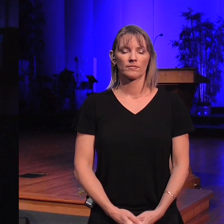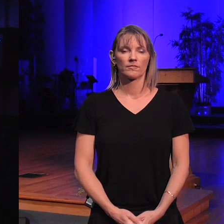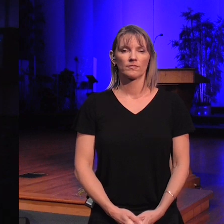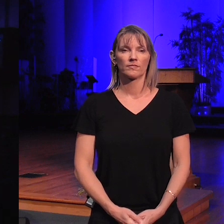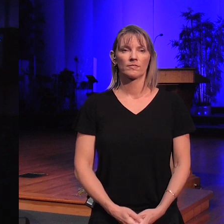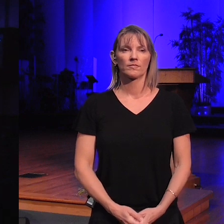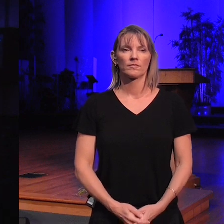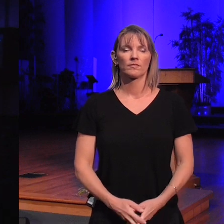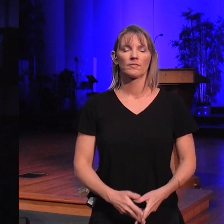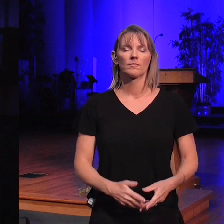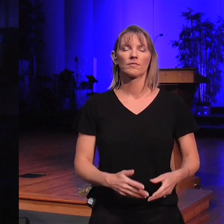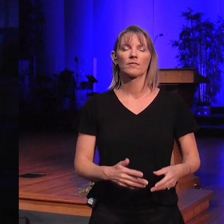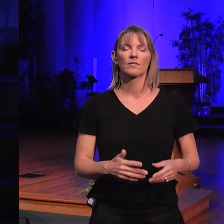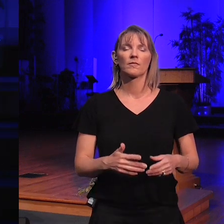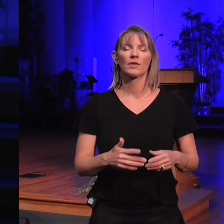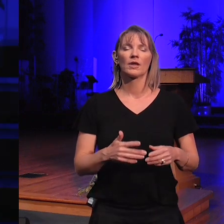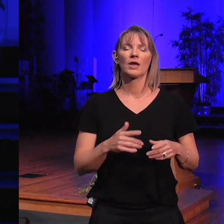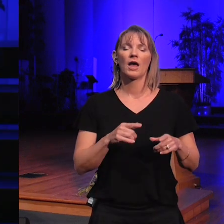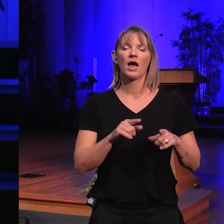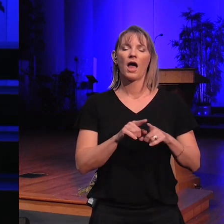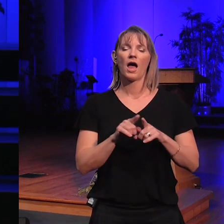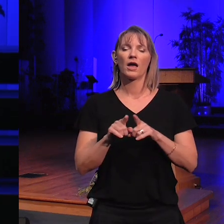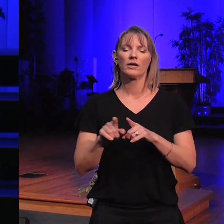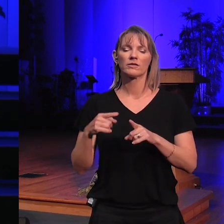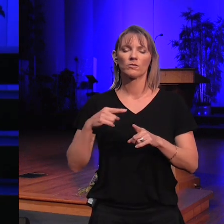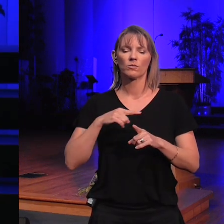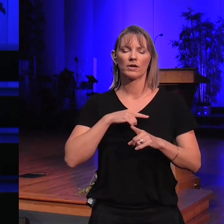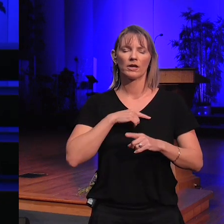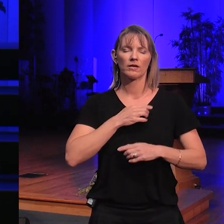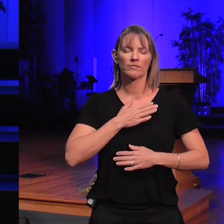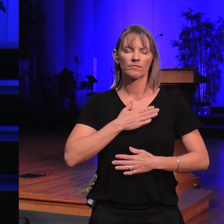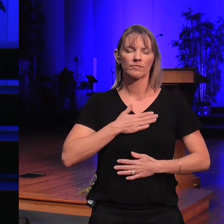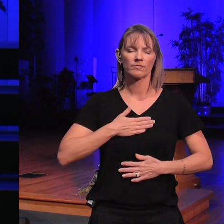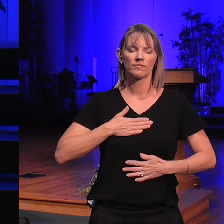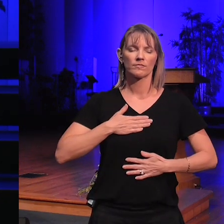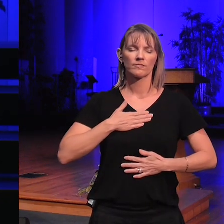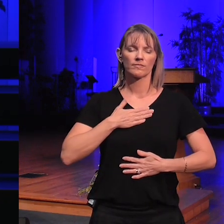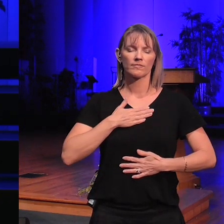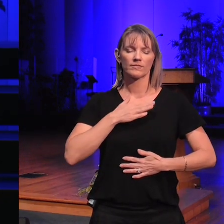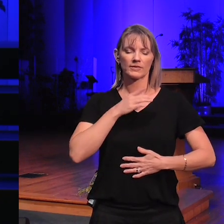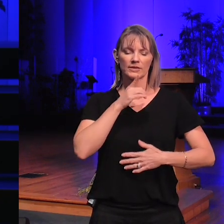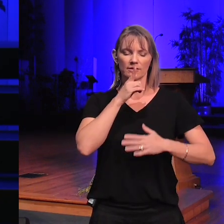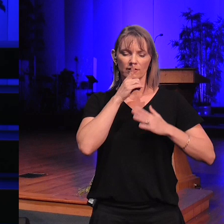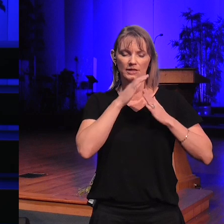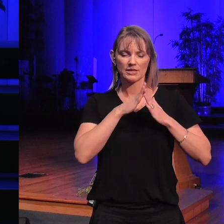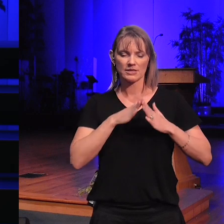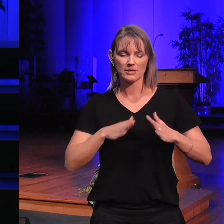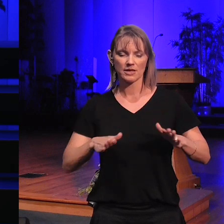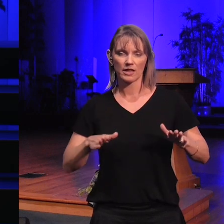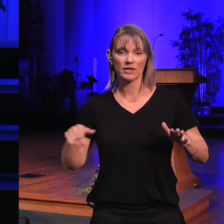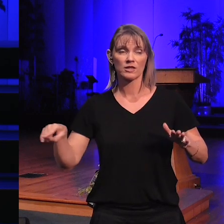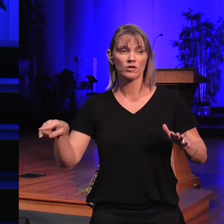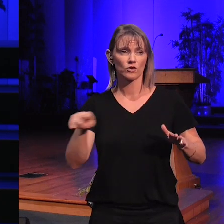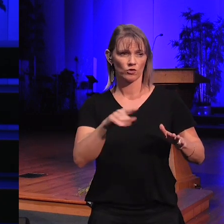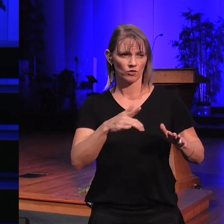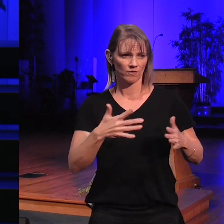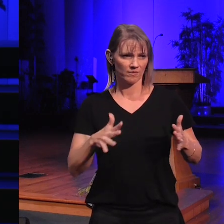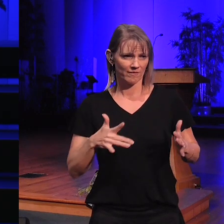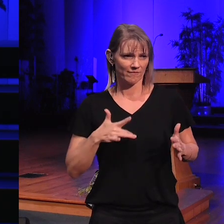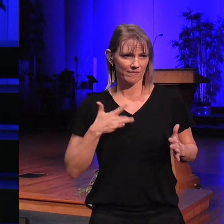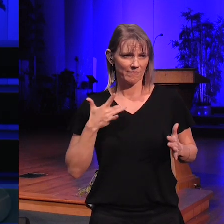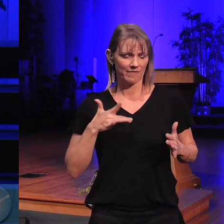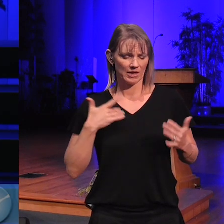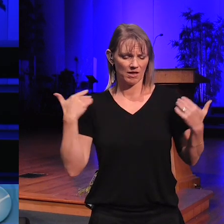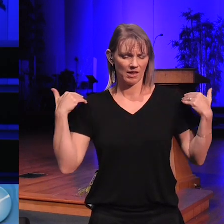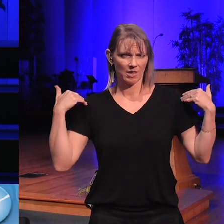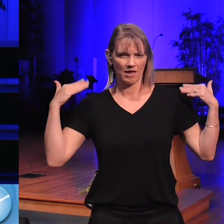And as we bask in this silence, do you feel the touch of those angel